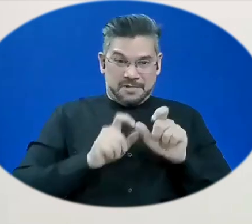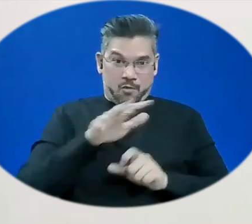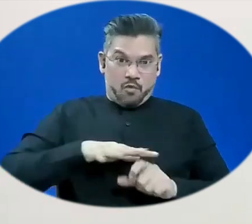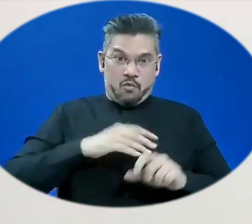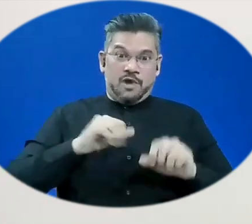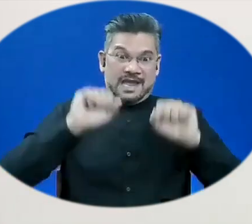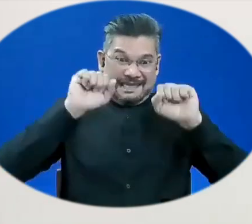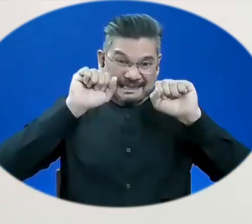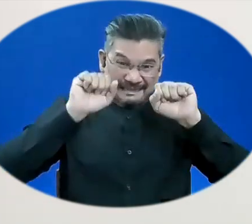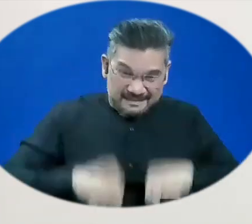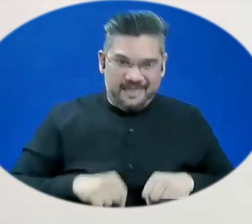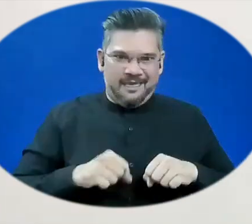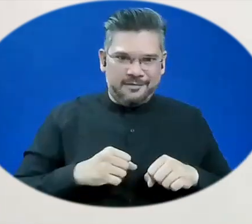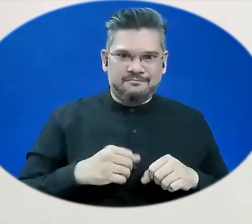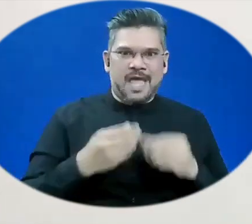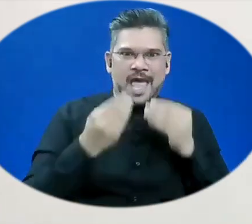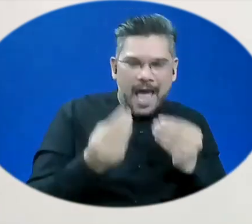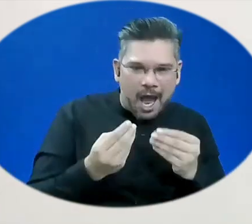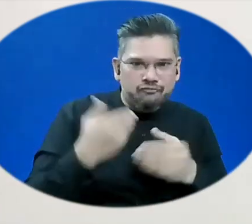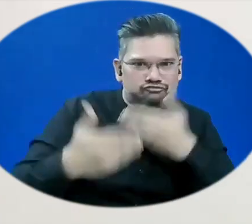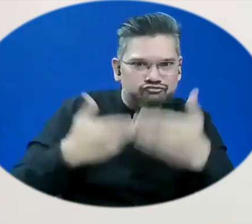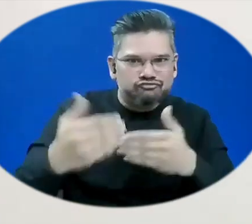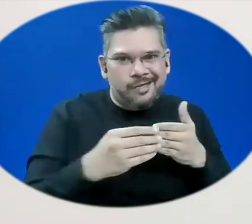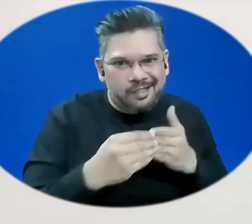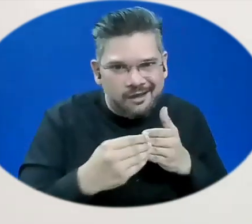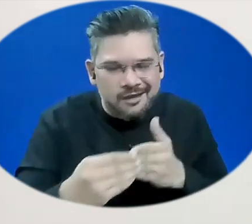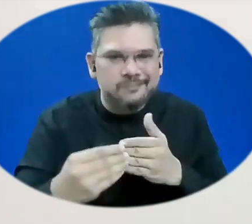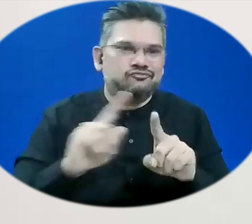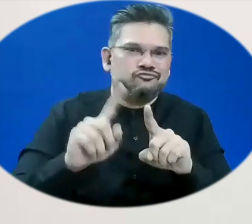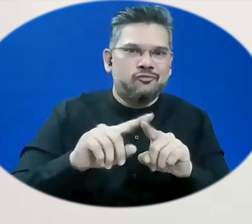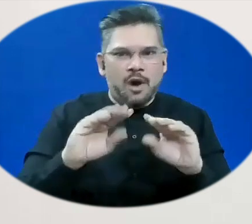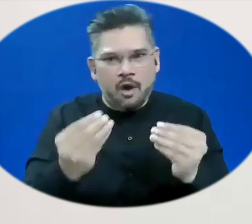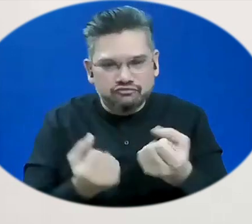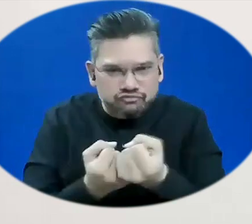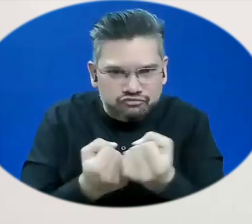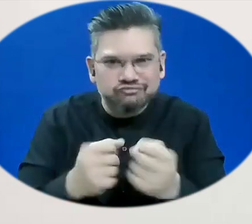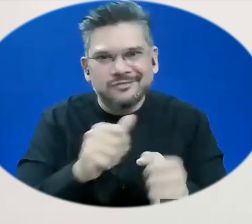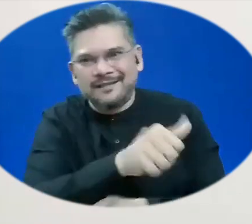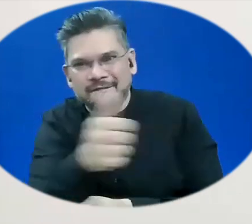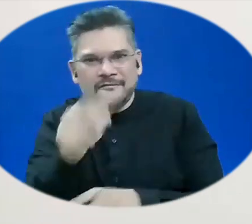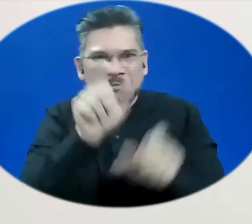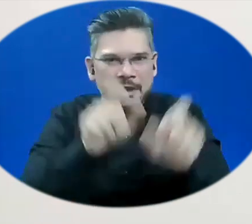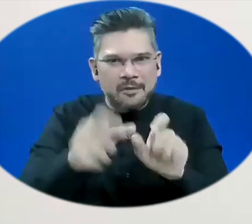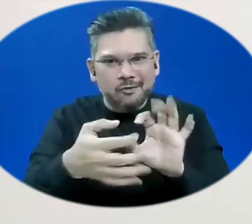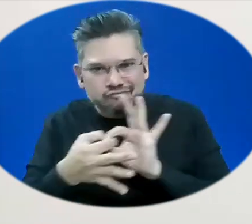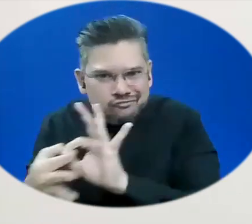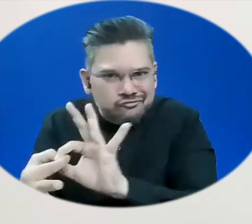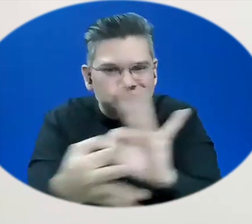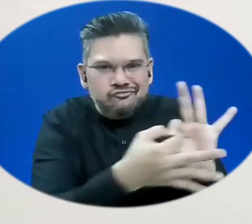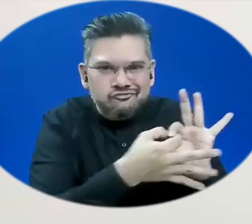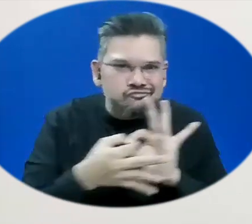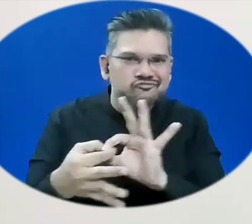personal experiences, support from other stakeholders, and pulling together our collective